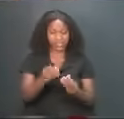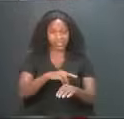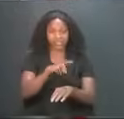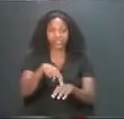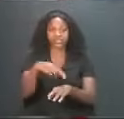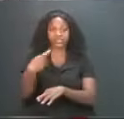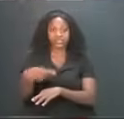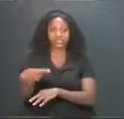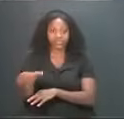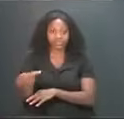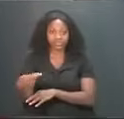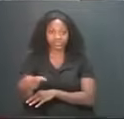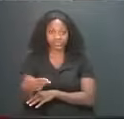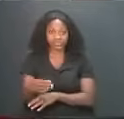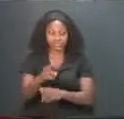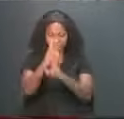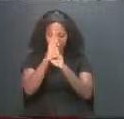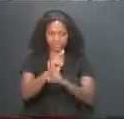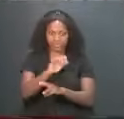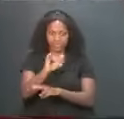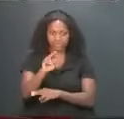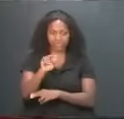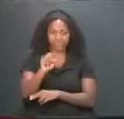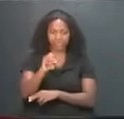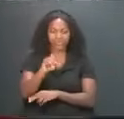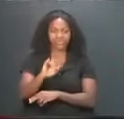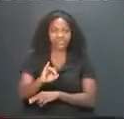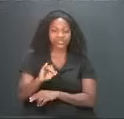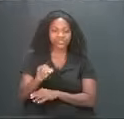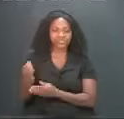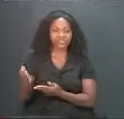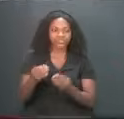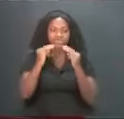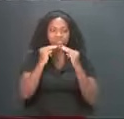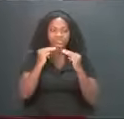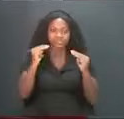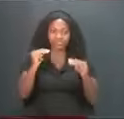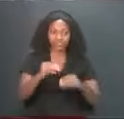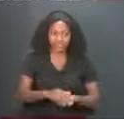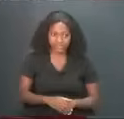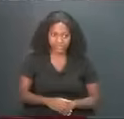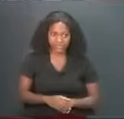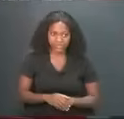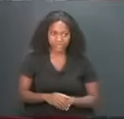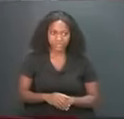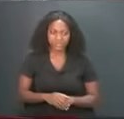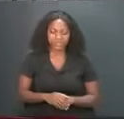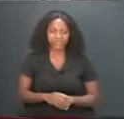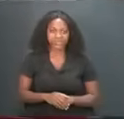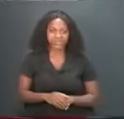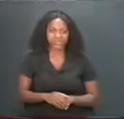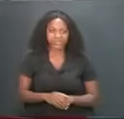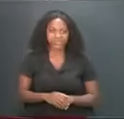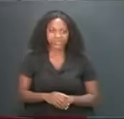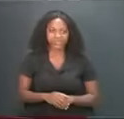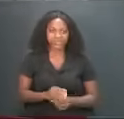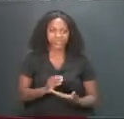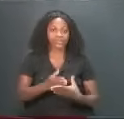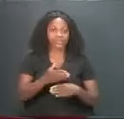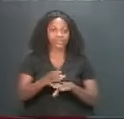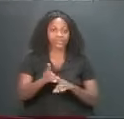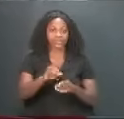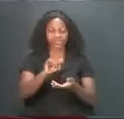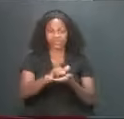Resources, Honorable Yusuf, will move the motion, and then we can take the motion, Mr.